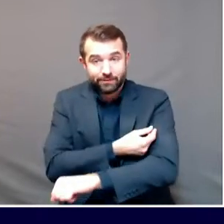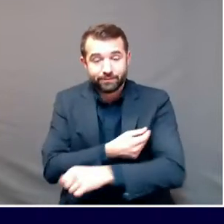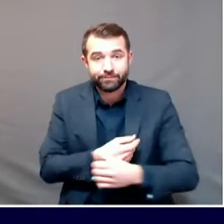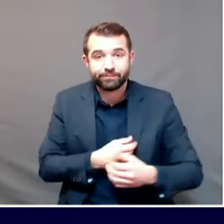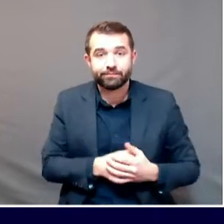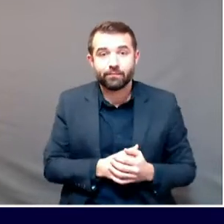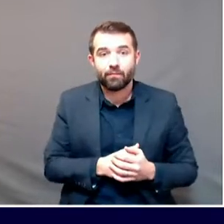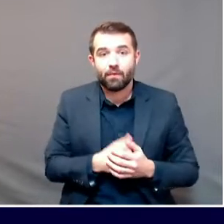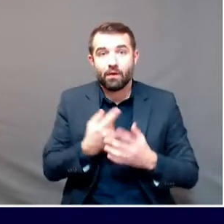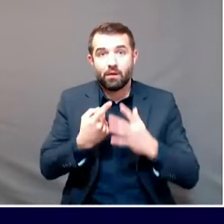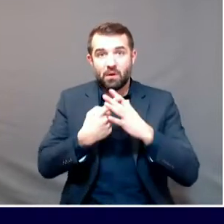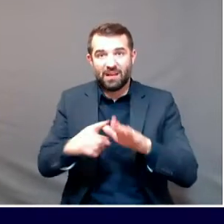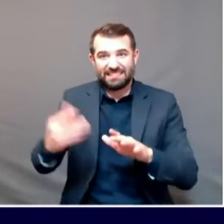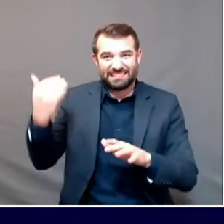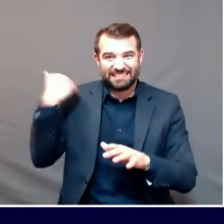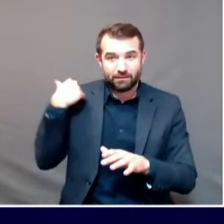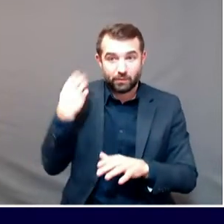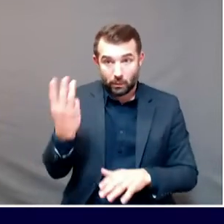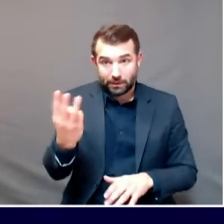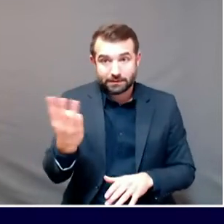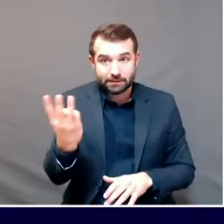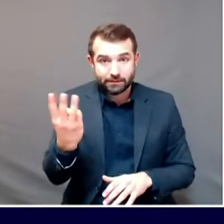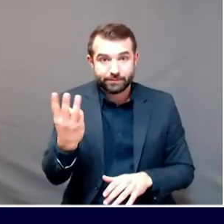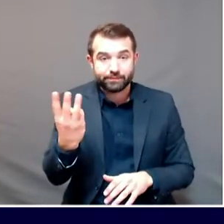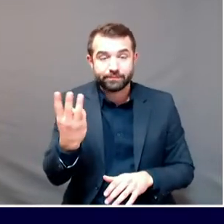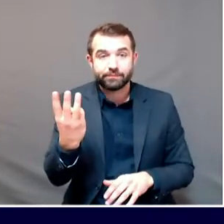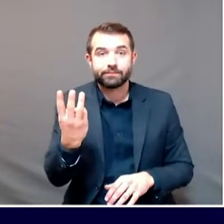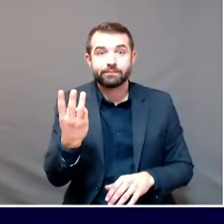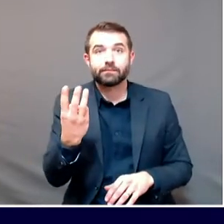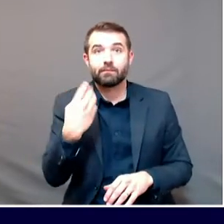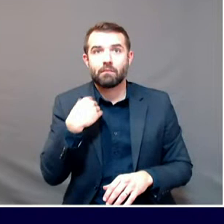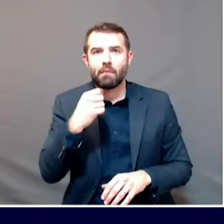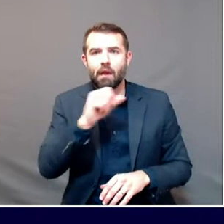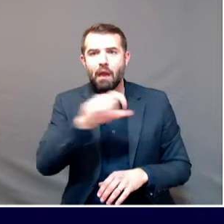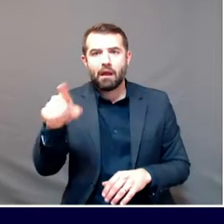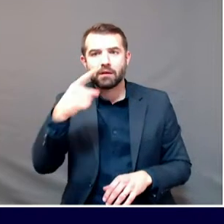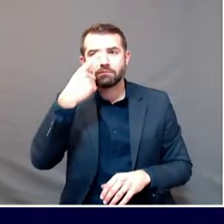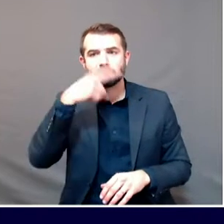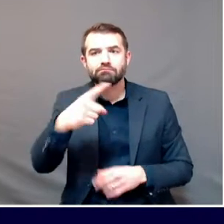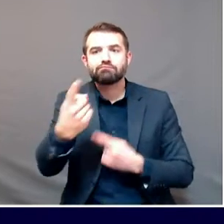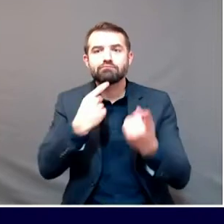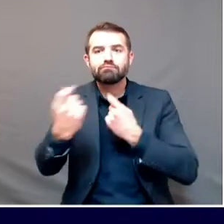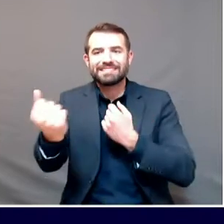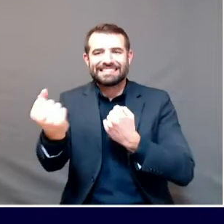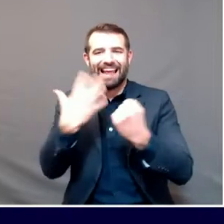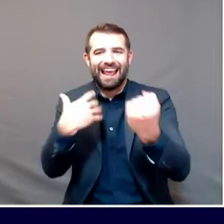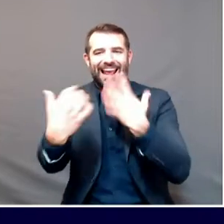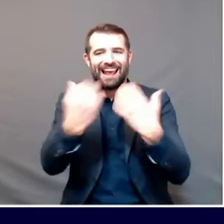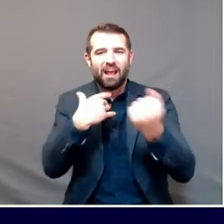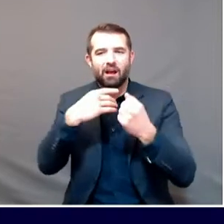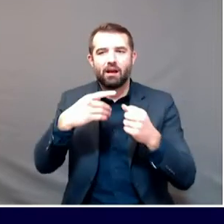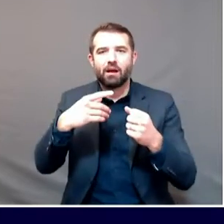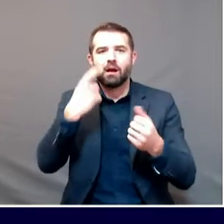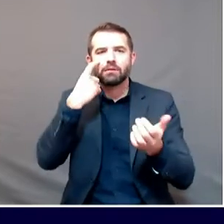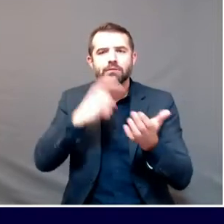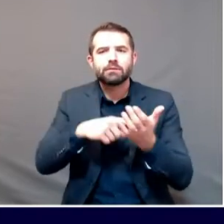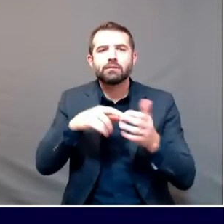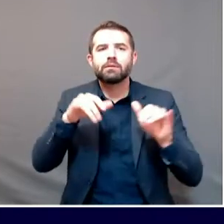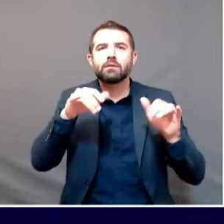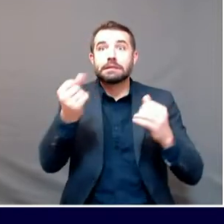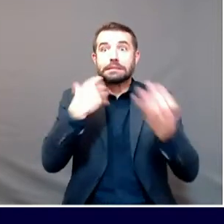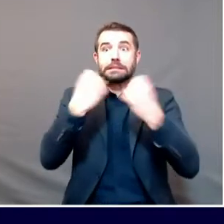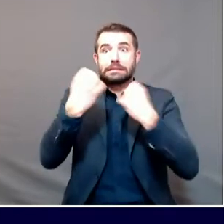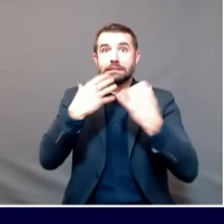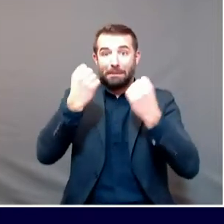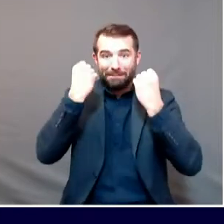asked for questions to be submitted. And overwhelmingly, the number one question that was submitted to us through different channels